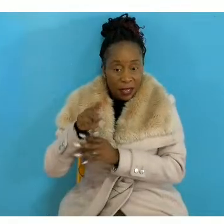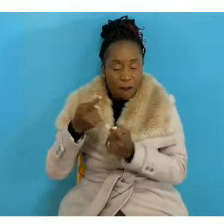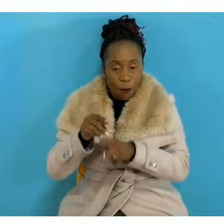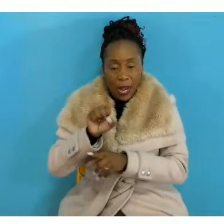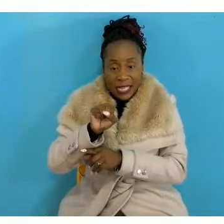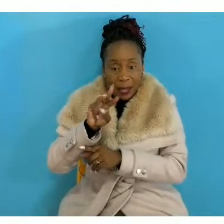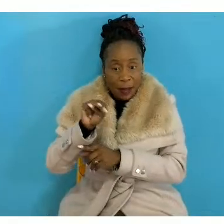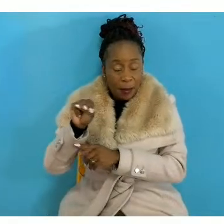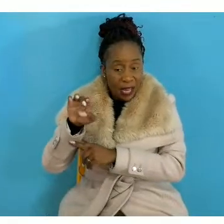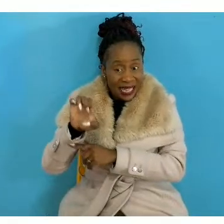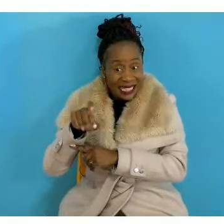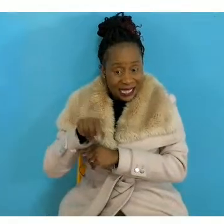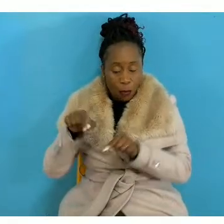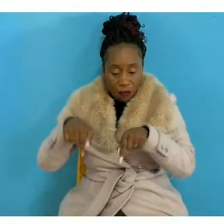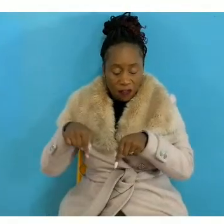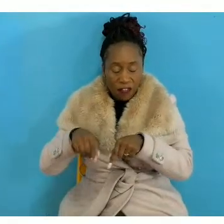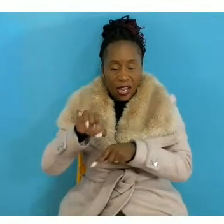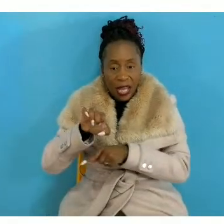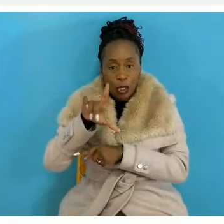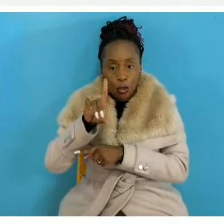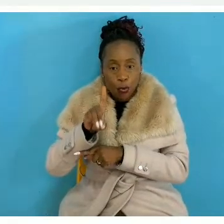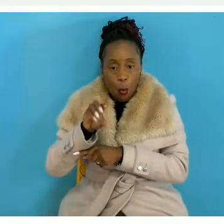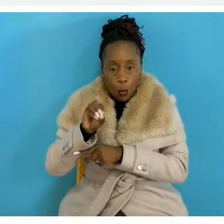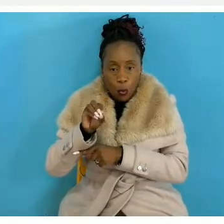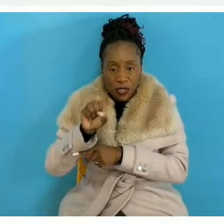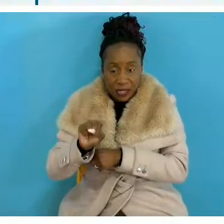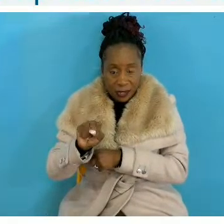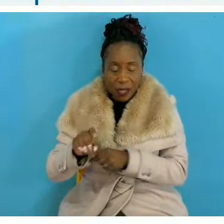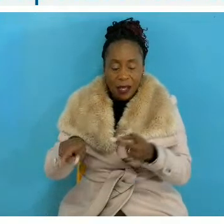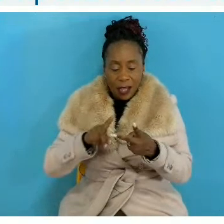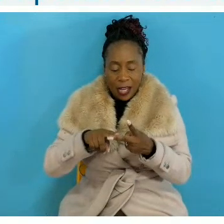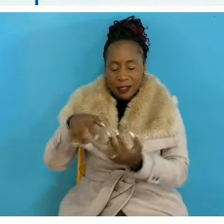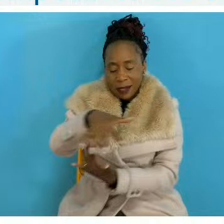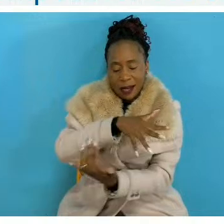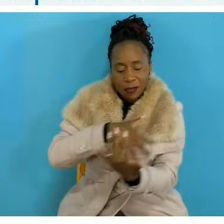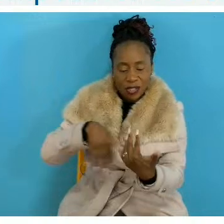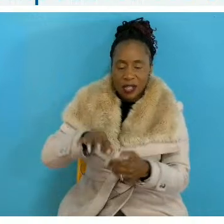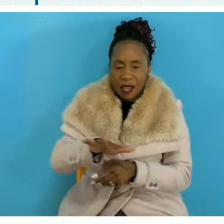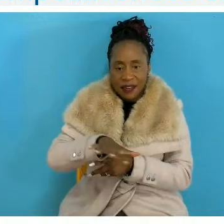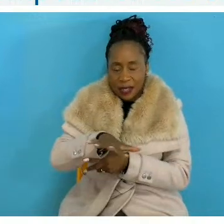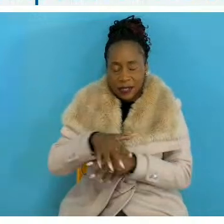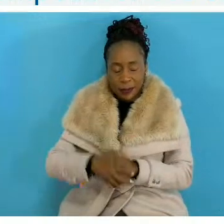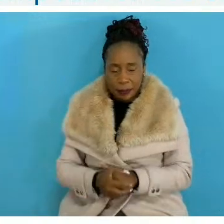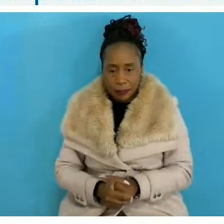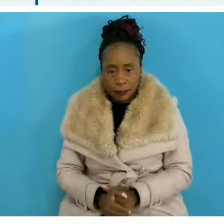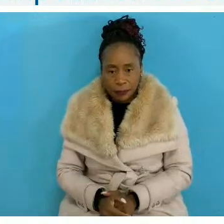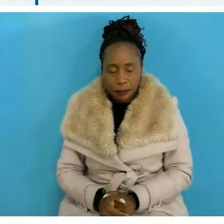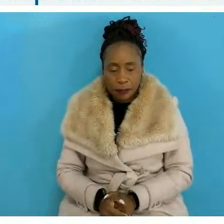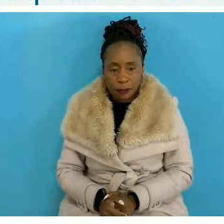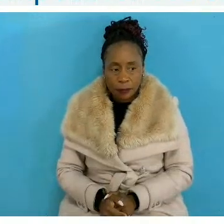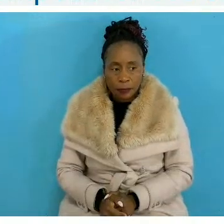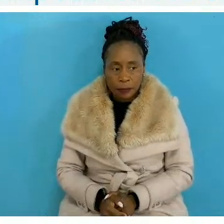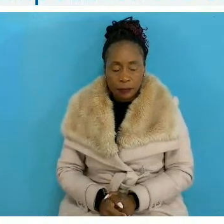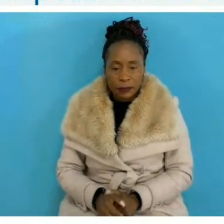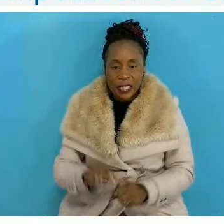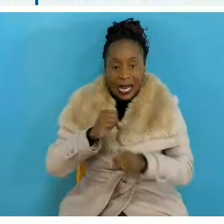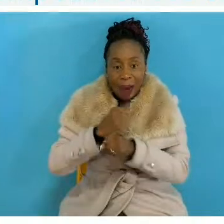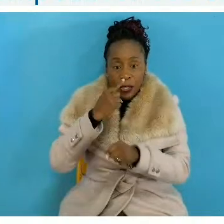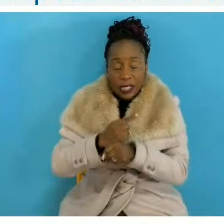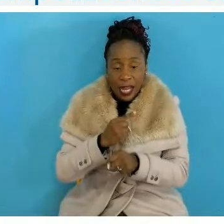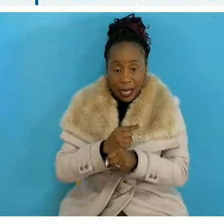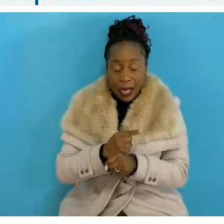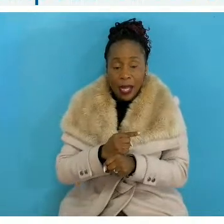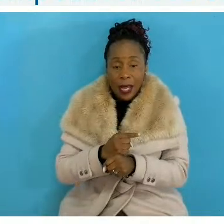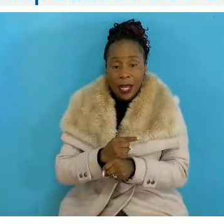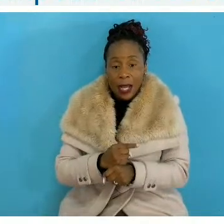of Eldorado Park and the surroundings. The Gauteng Enterprise